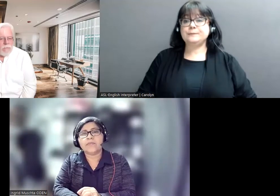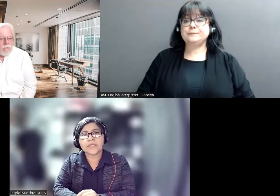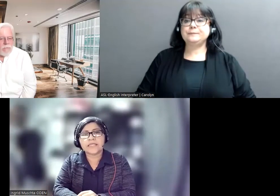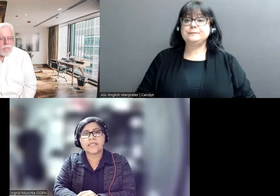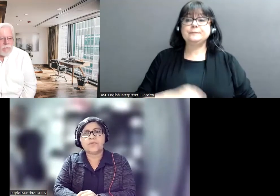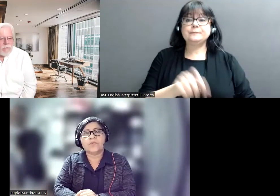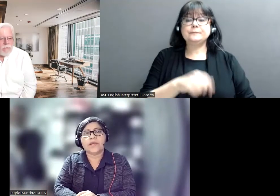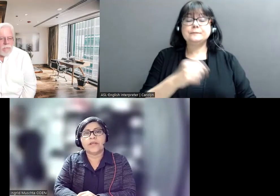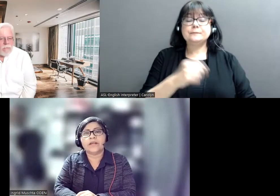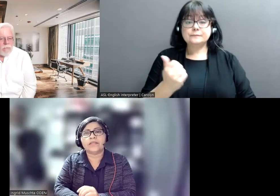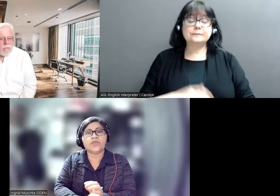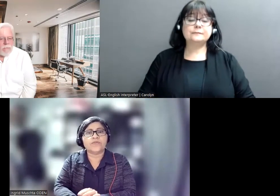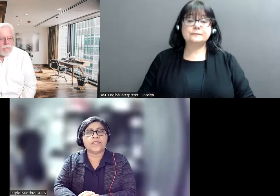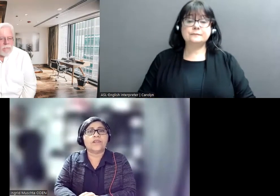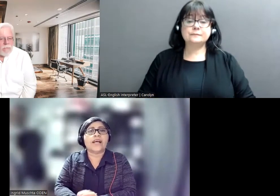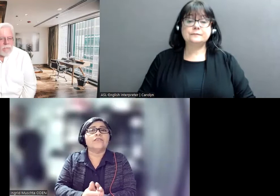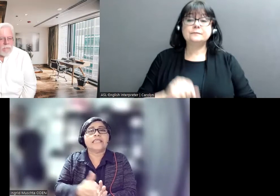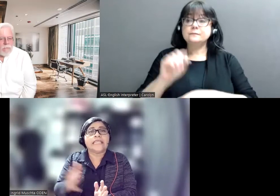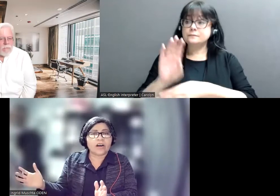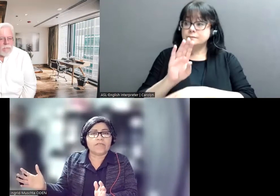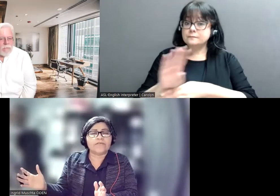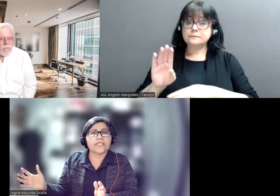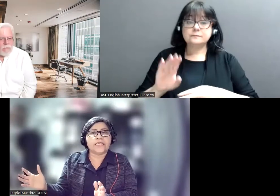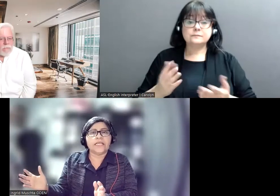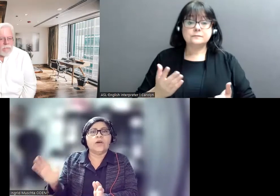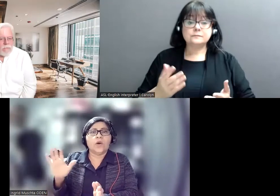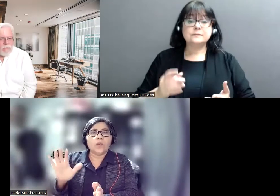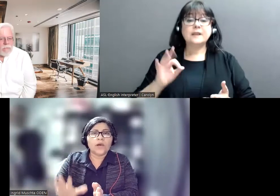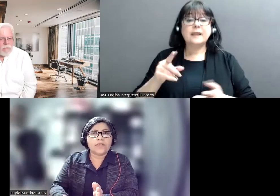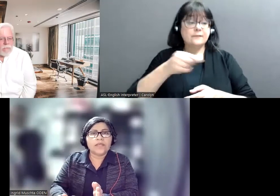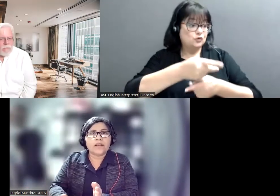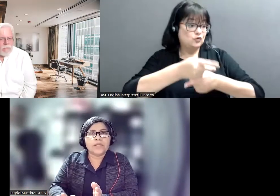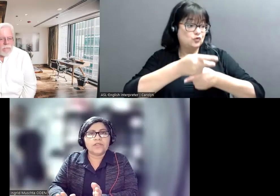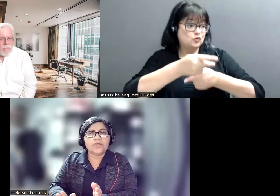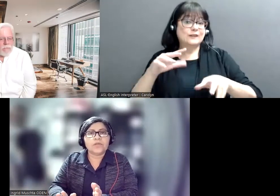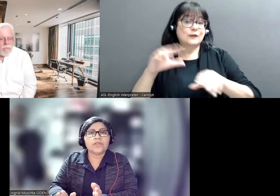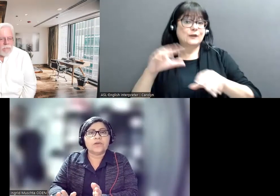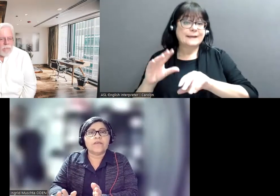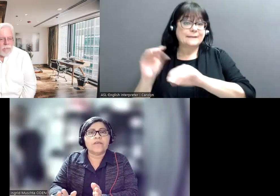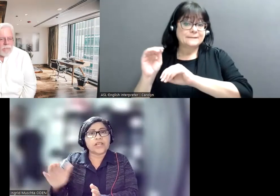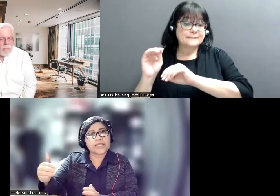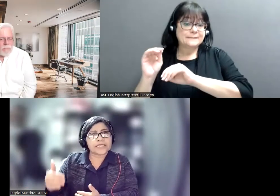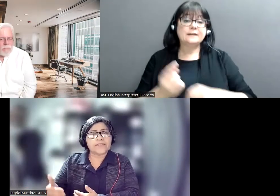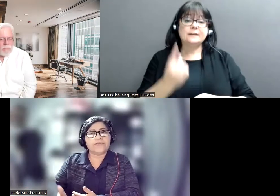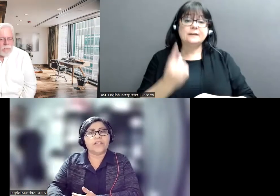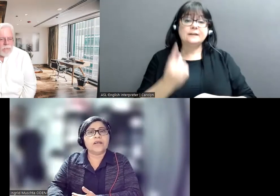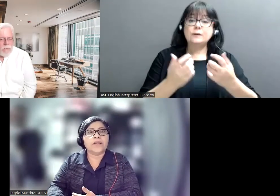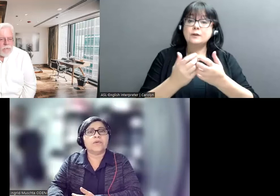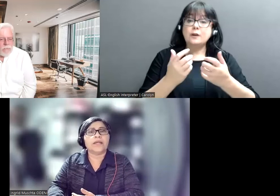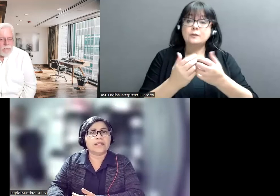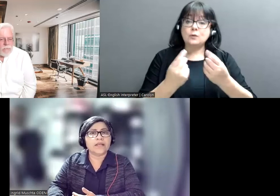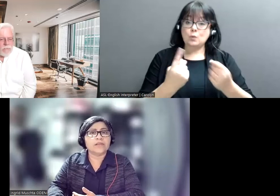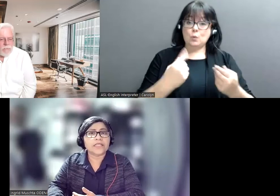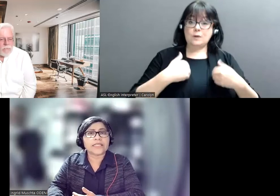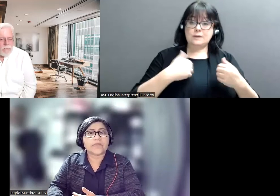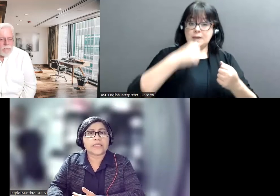a business where the supervisor had to leave often, one of the accommodations was to have a checklist for a young man who